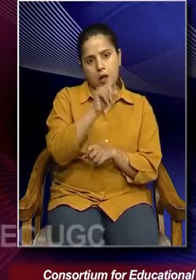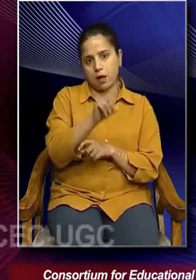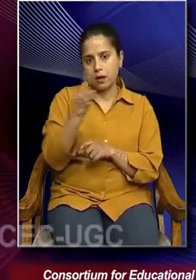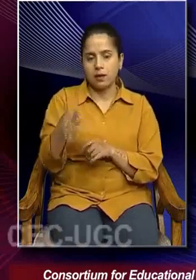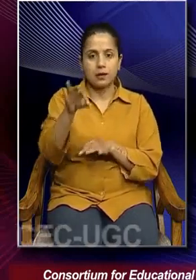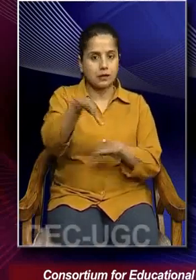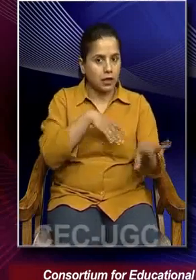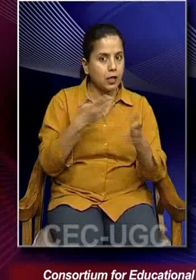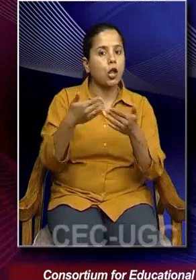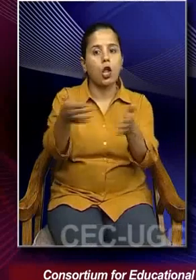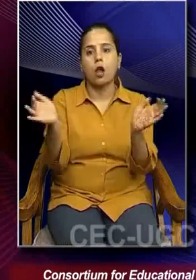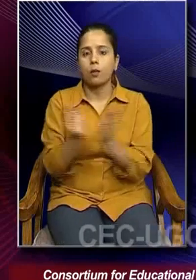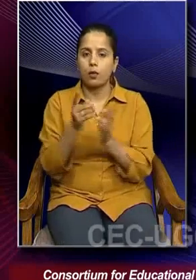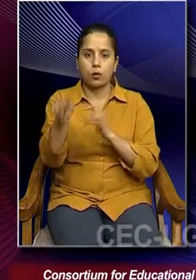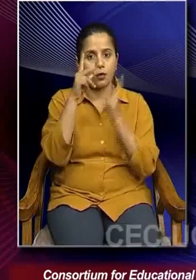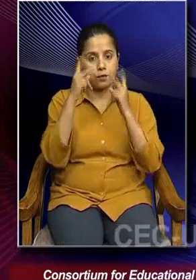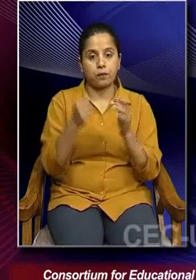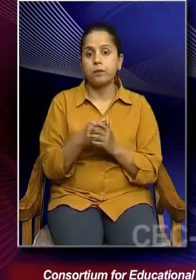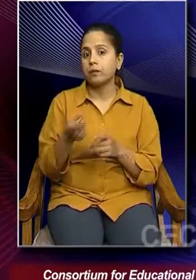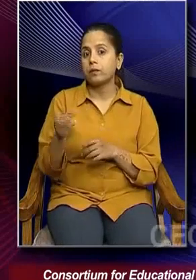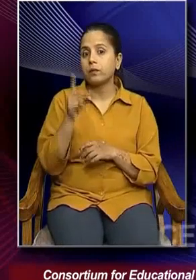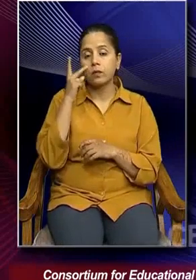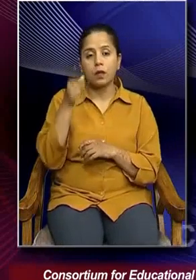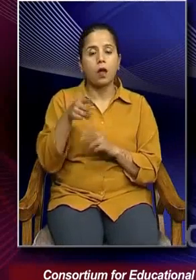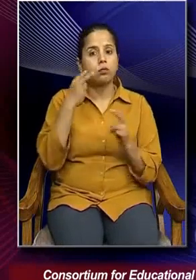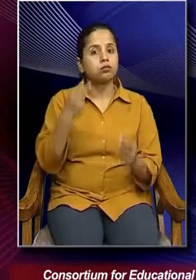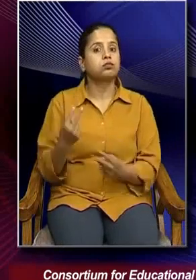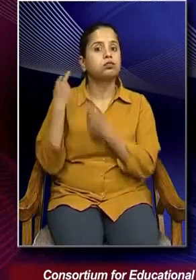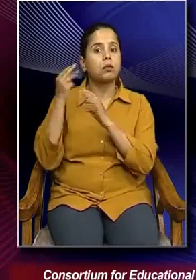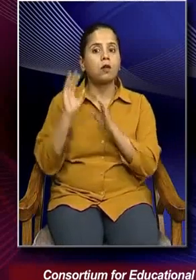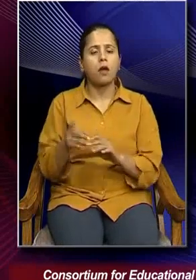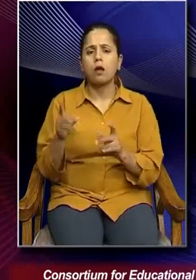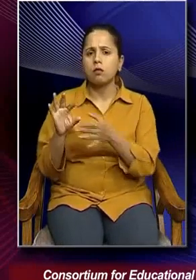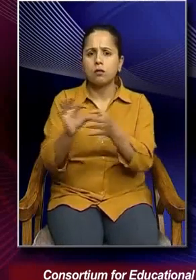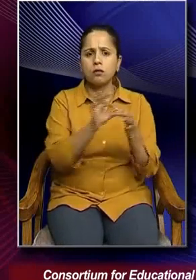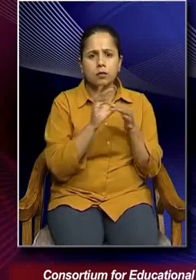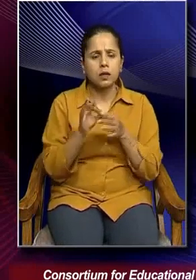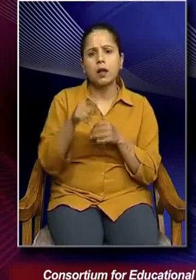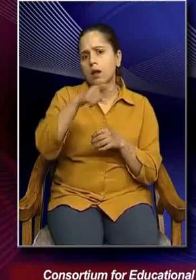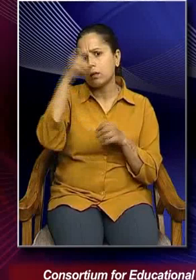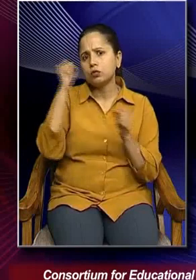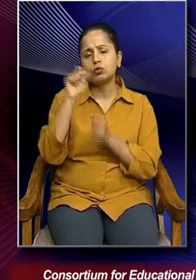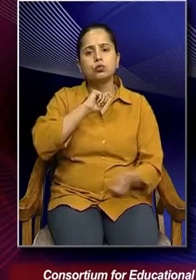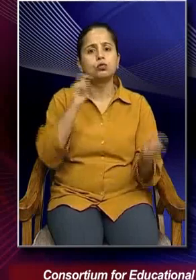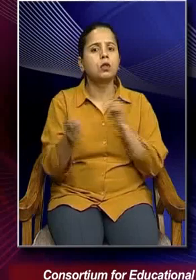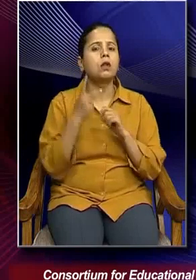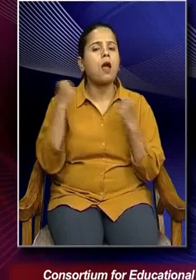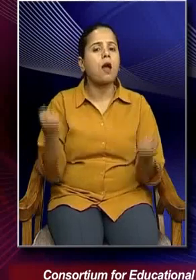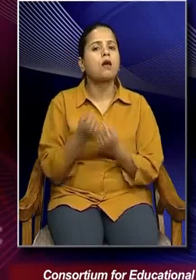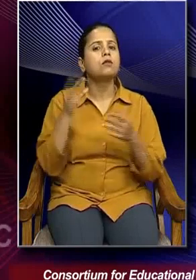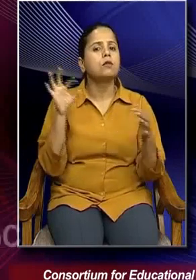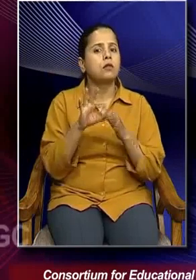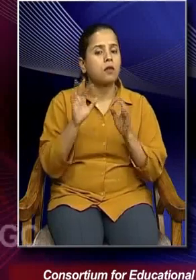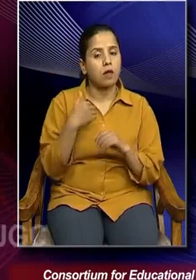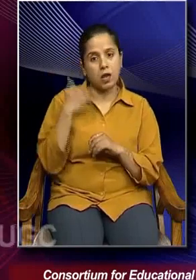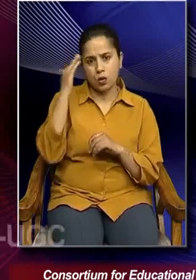and communities, and that again is very much reflected and correlated with climate actions. So we know that with